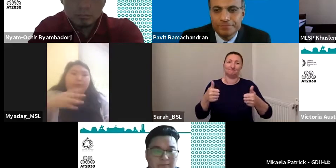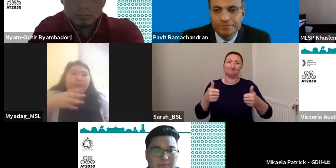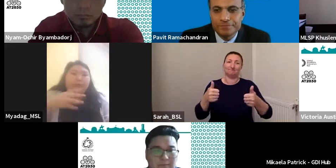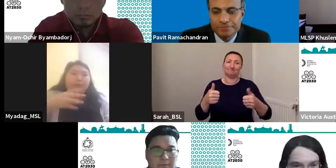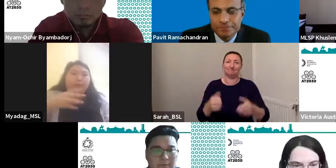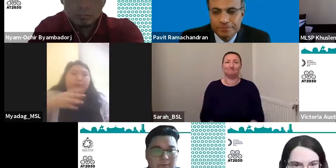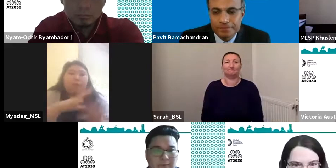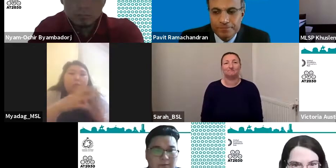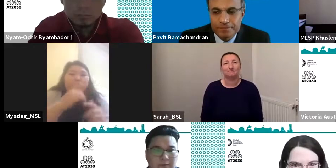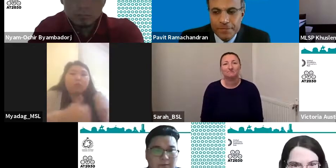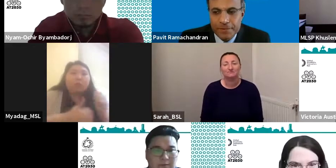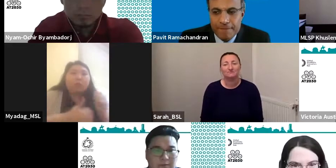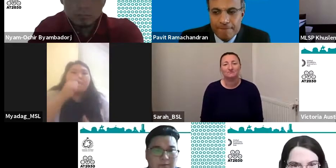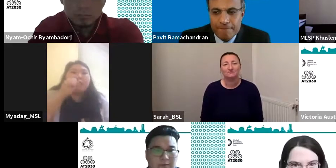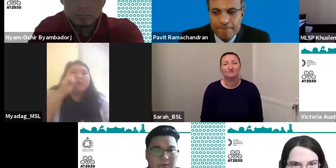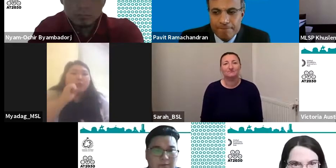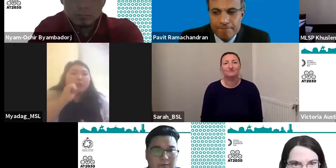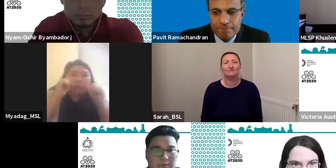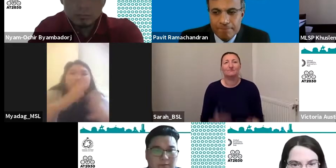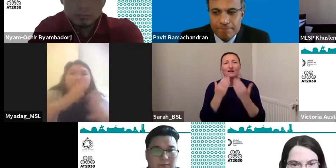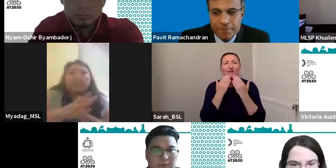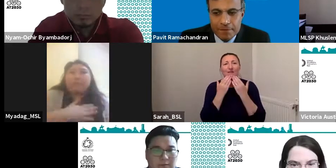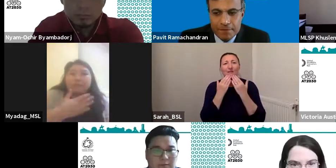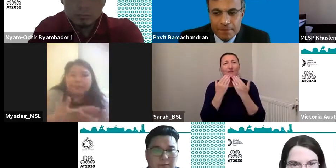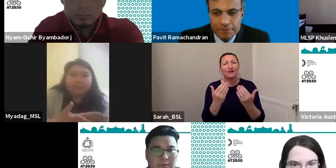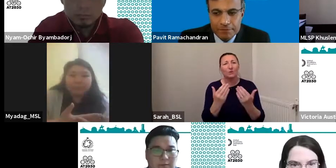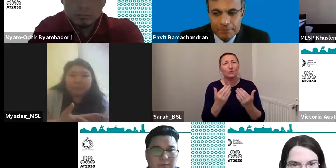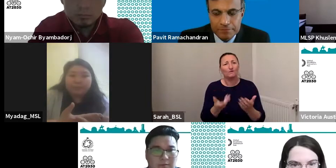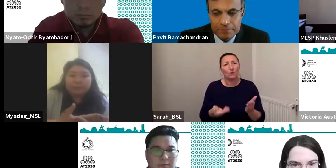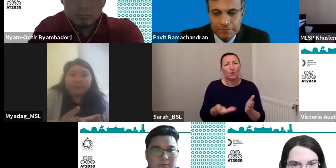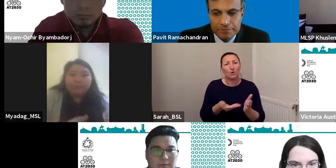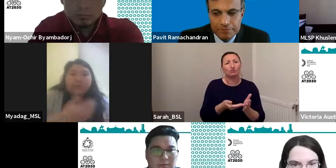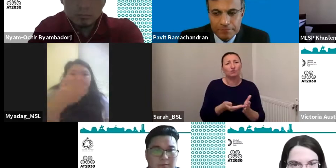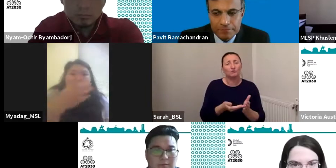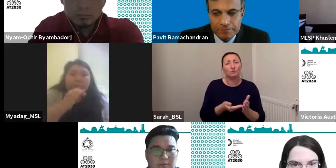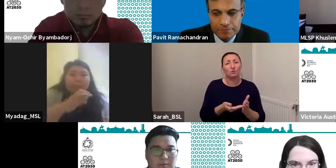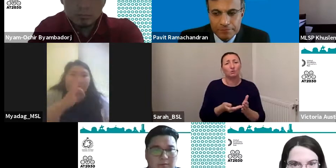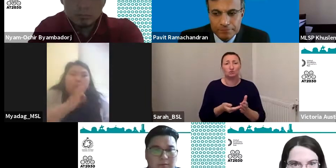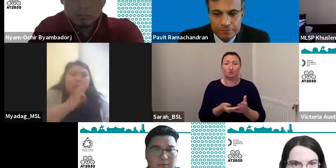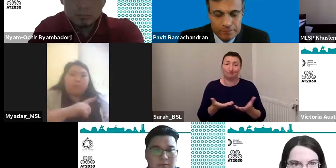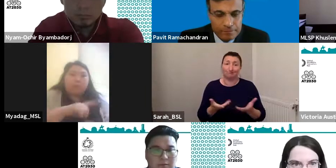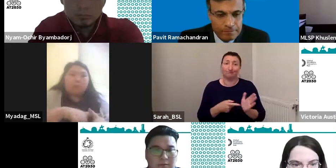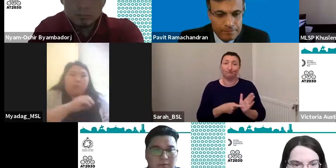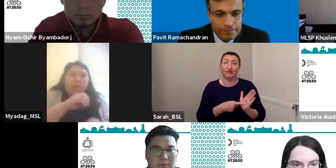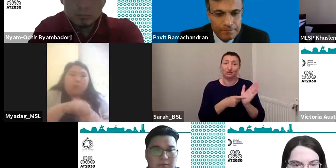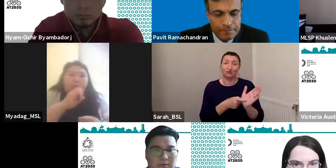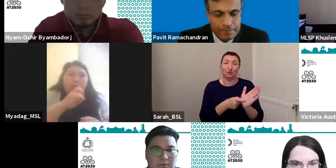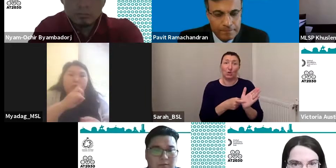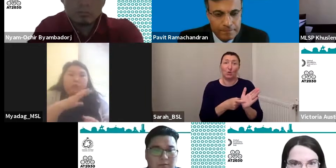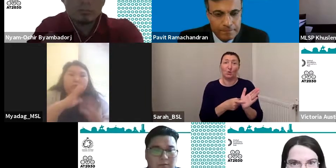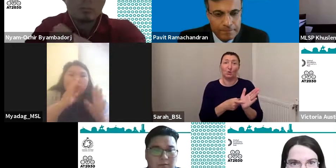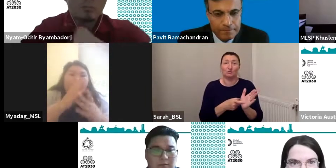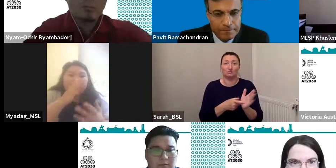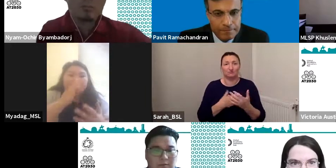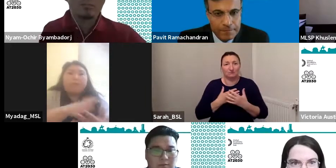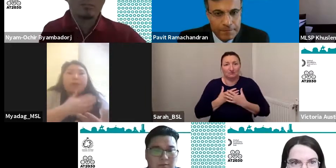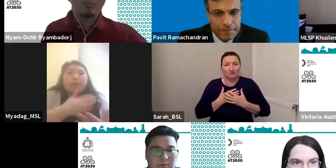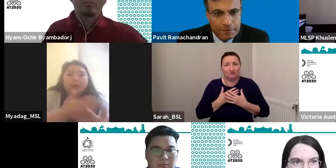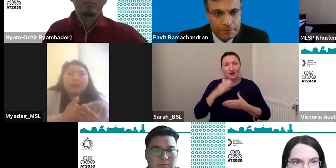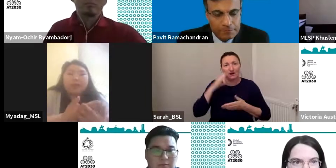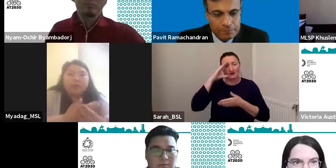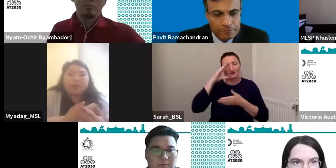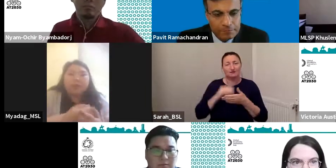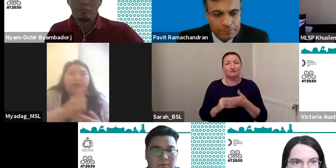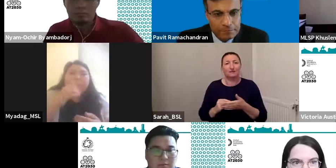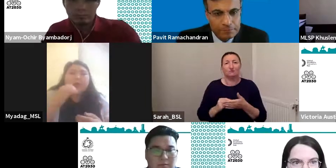Alright, so thank you so much for your contribution. That was wonderful, and I think just goes to highlight in my experience, and we're working in